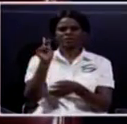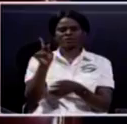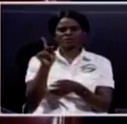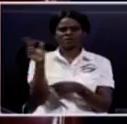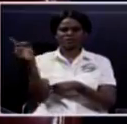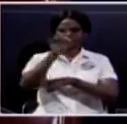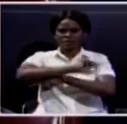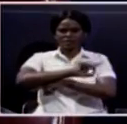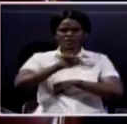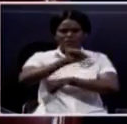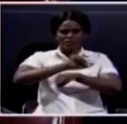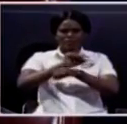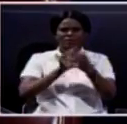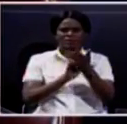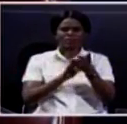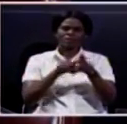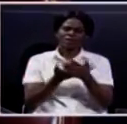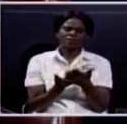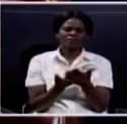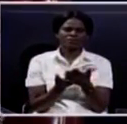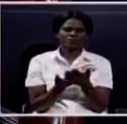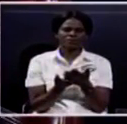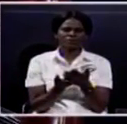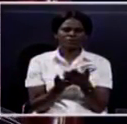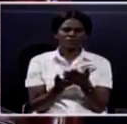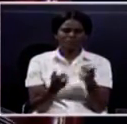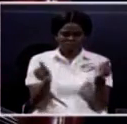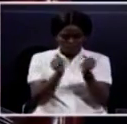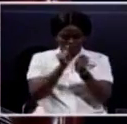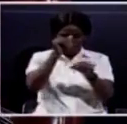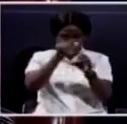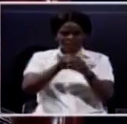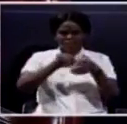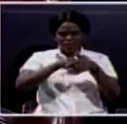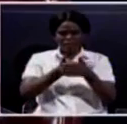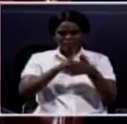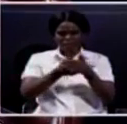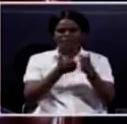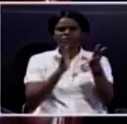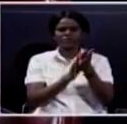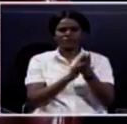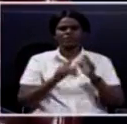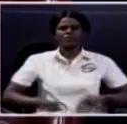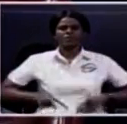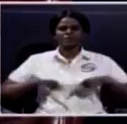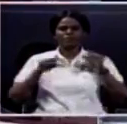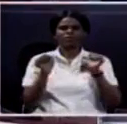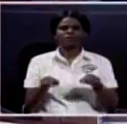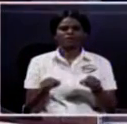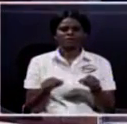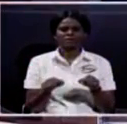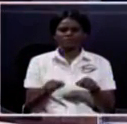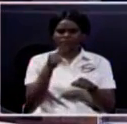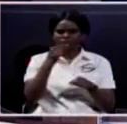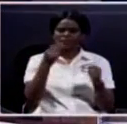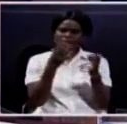school? What for? This is drastic. It is within the range that a school can survive. By implication, you're saying this